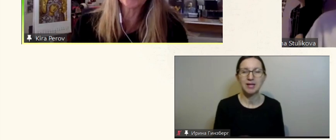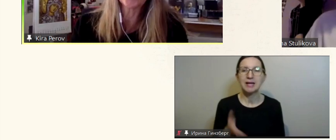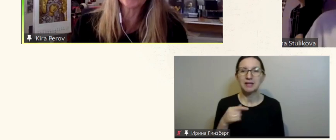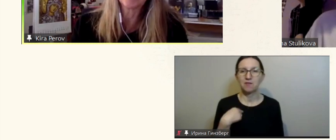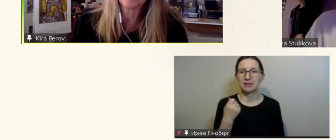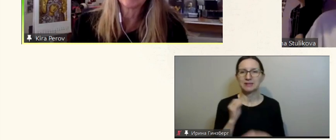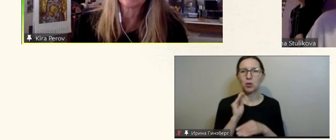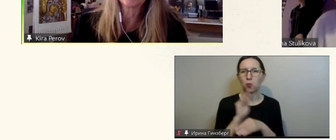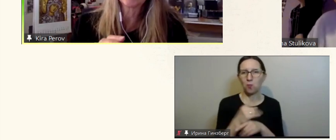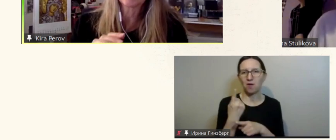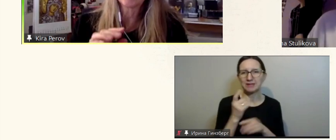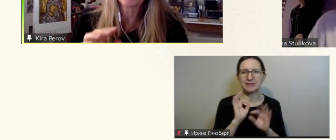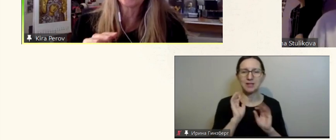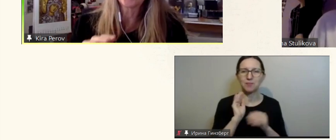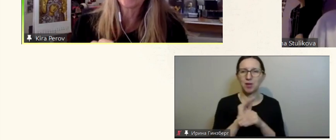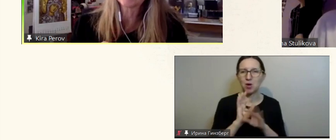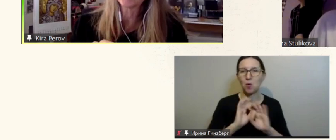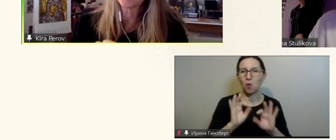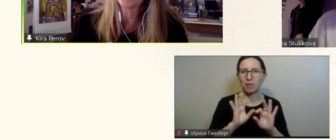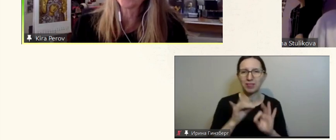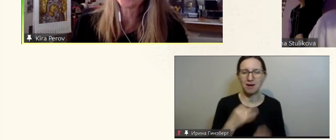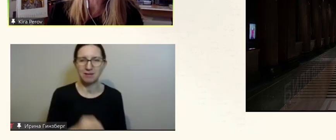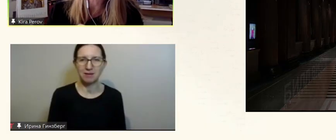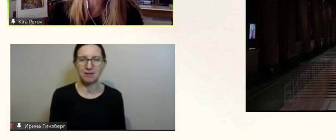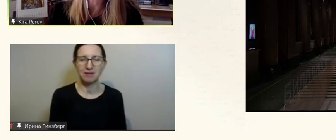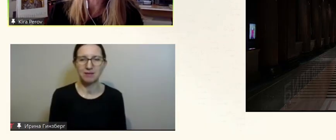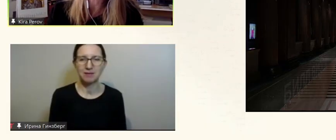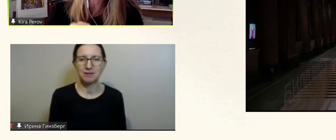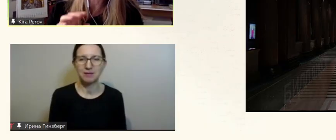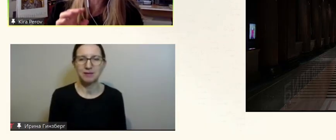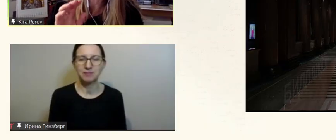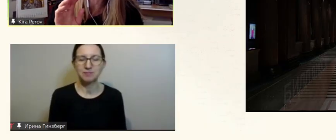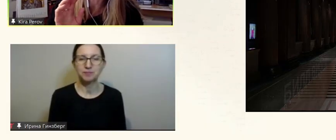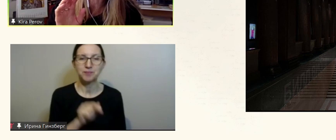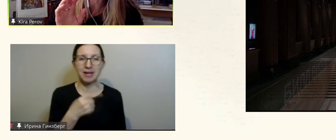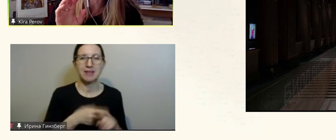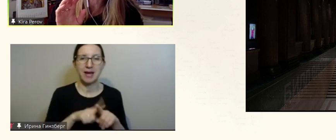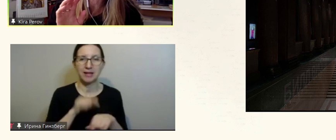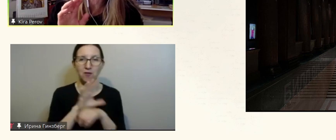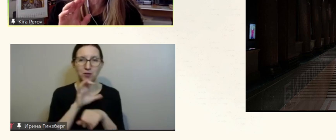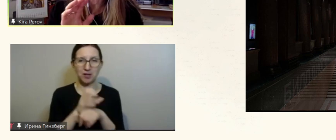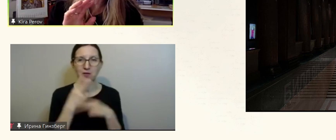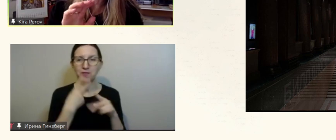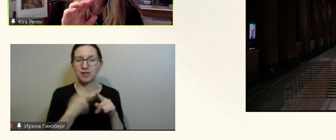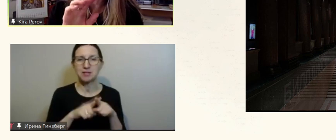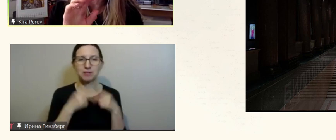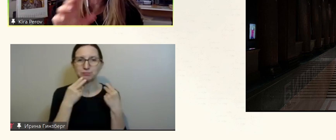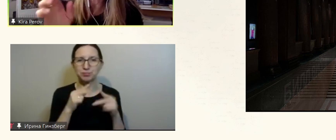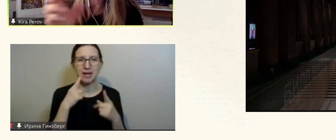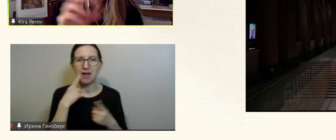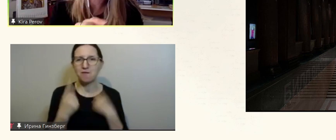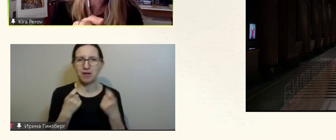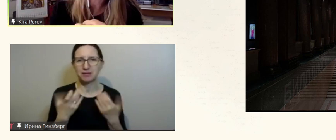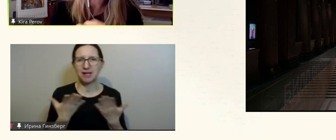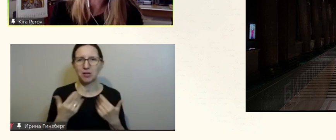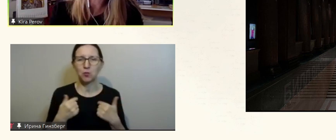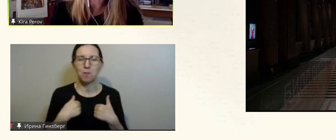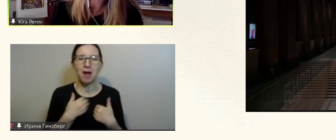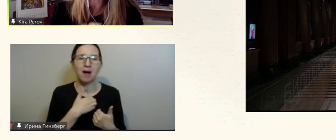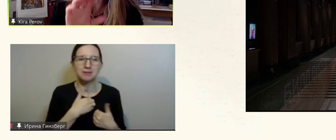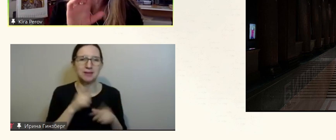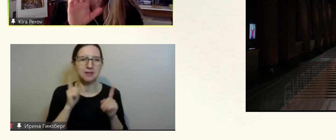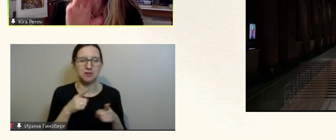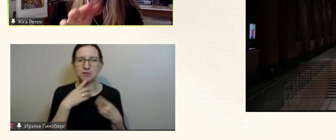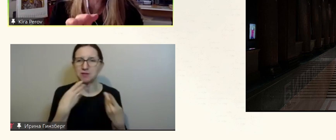will show you, you know, the kind of effects that we wanted to have. You know, we wanted to make sure that this, you know,